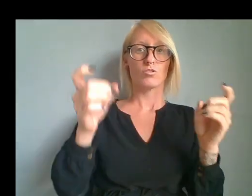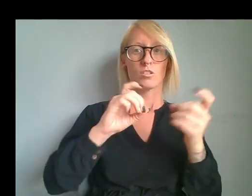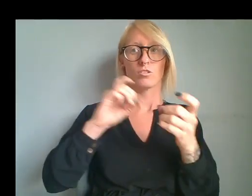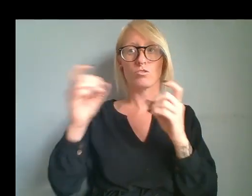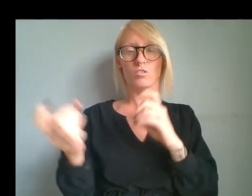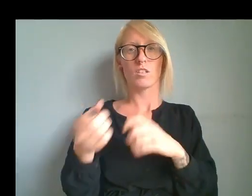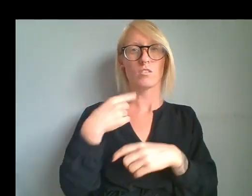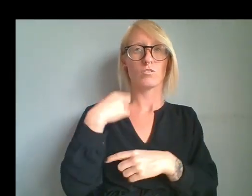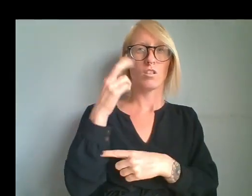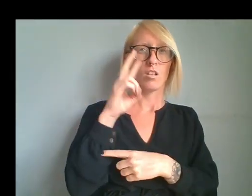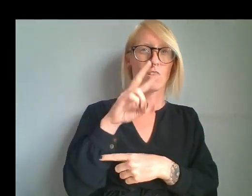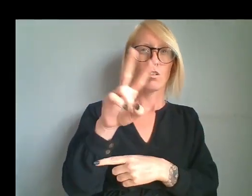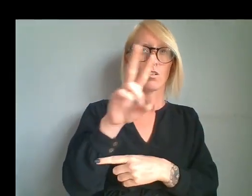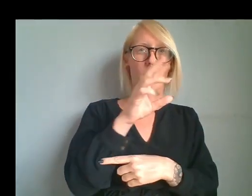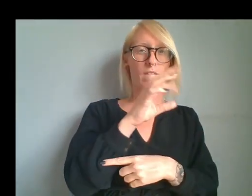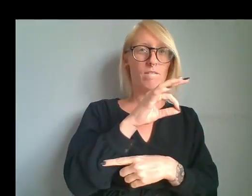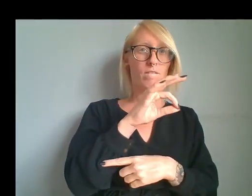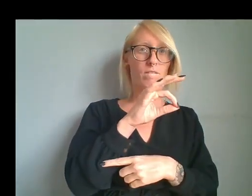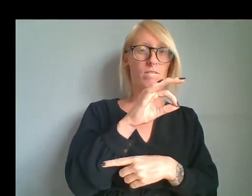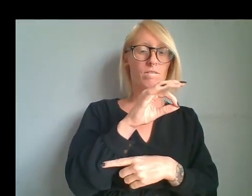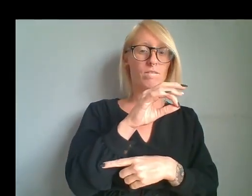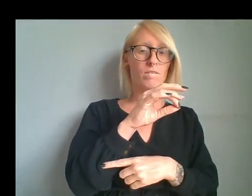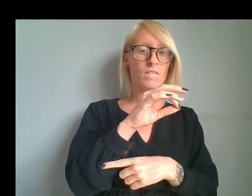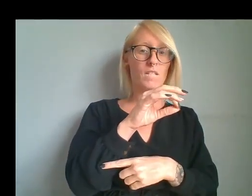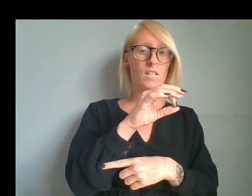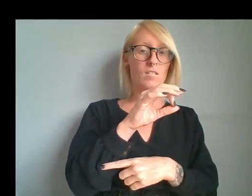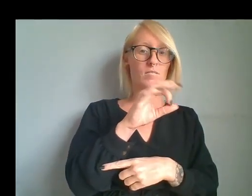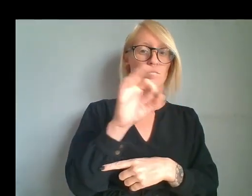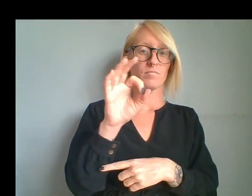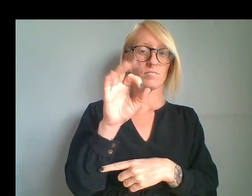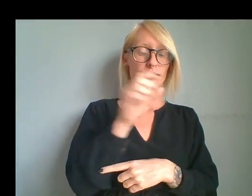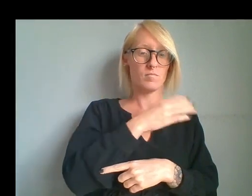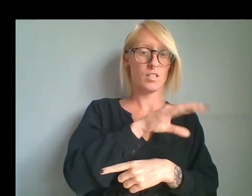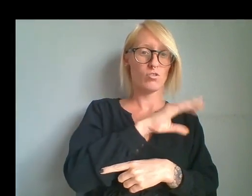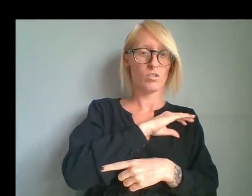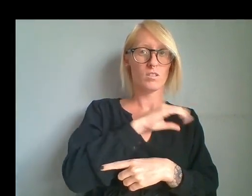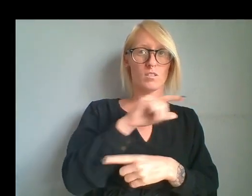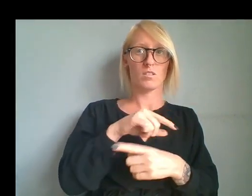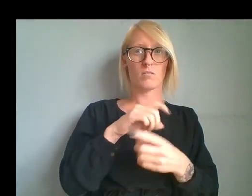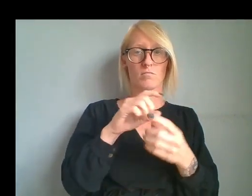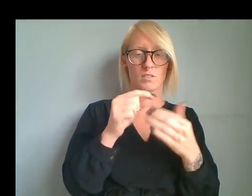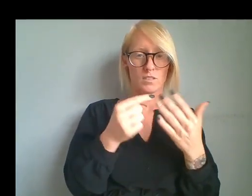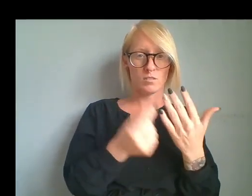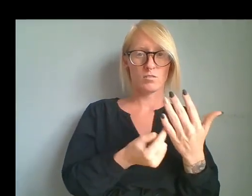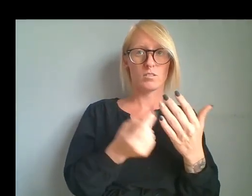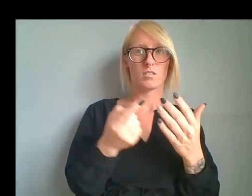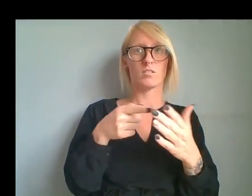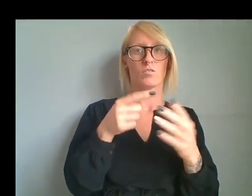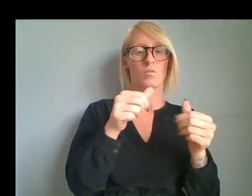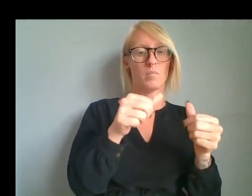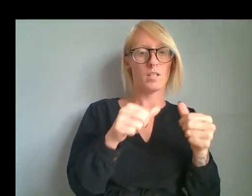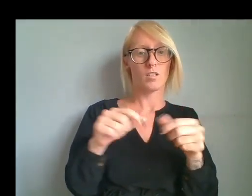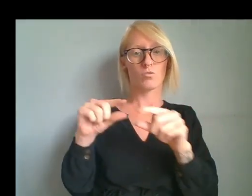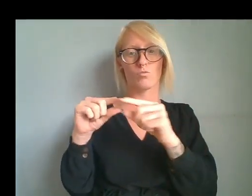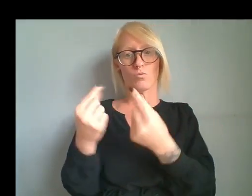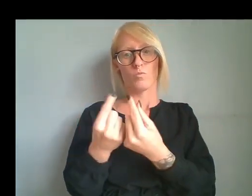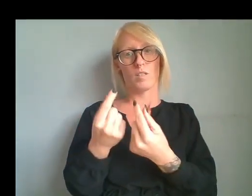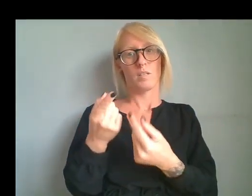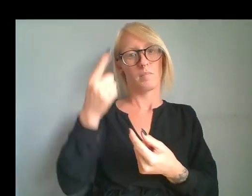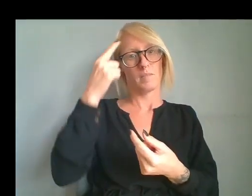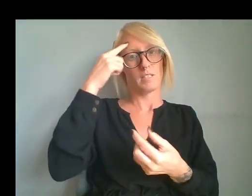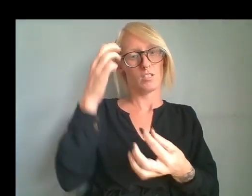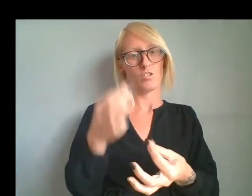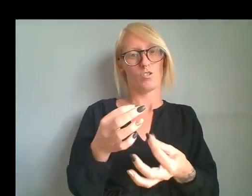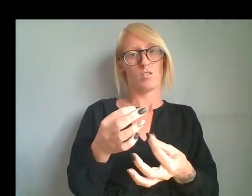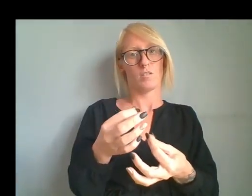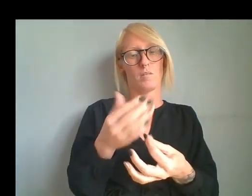features. So, okay, this is what I can do with a group. This is what I can do with a page. And then make a decision from there on what you think will work best for you.